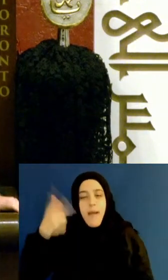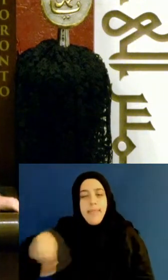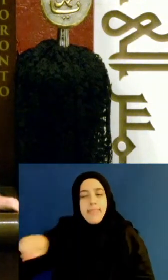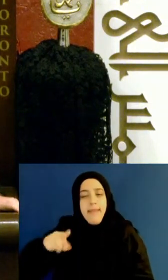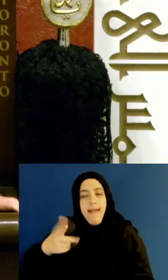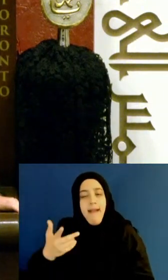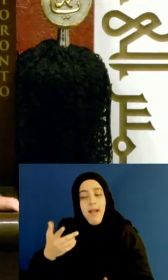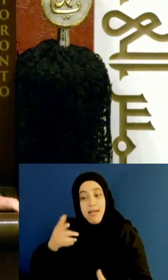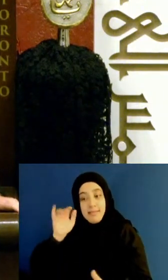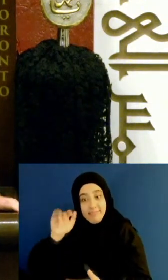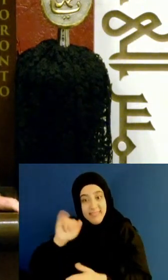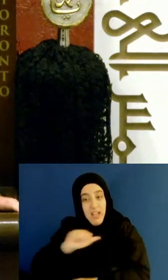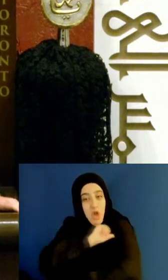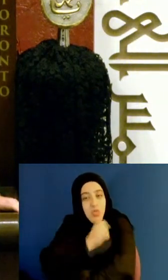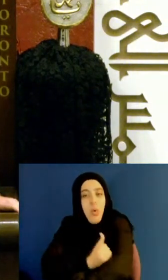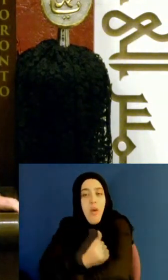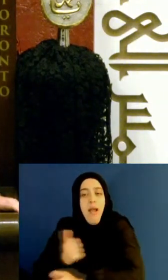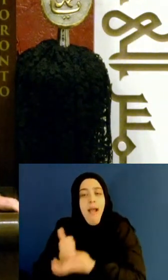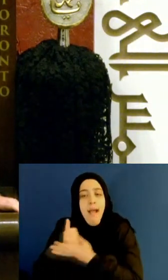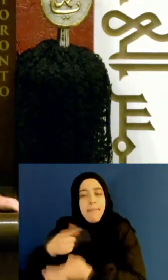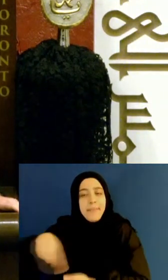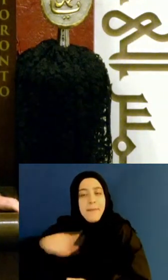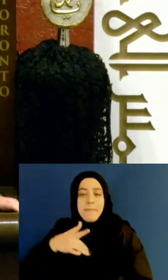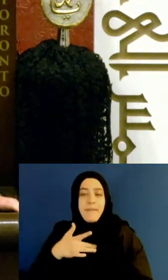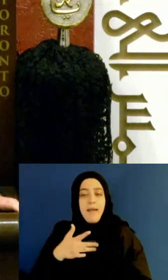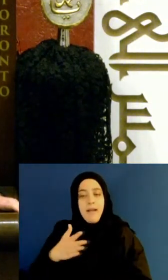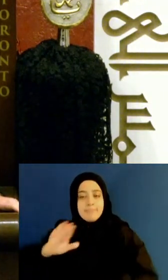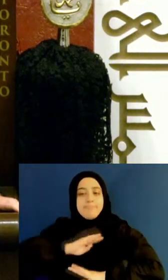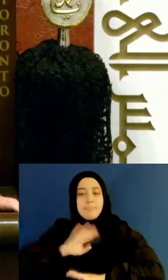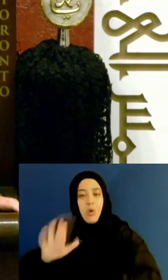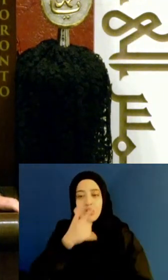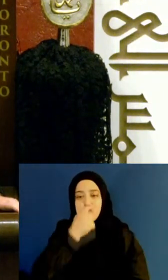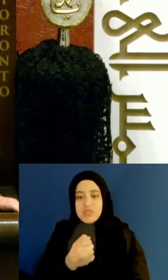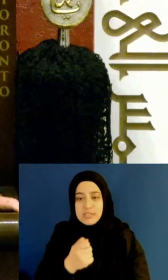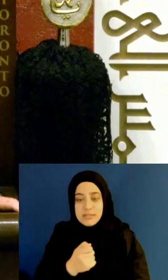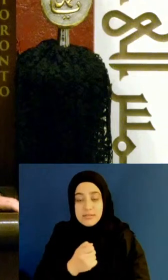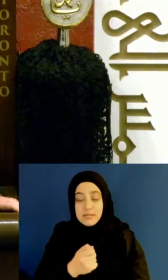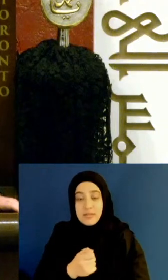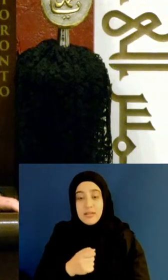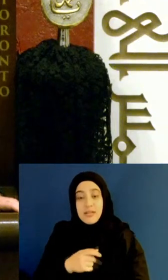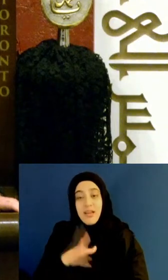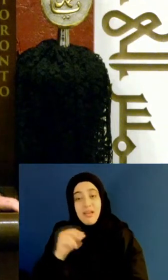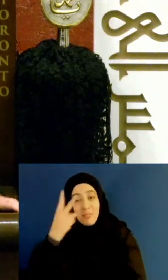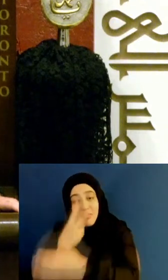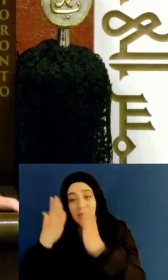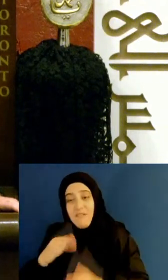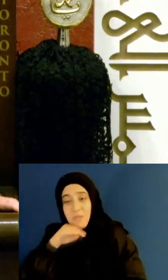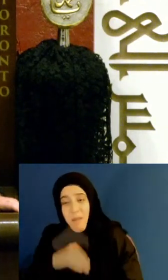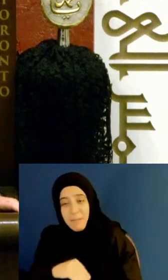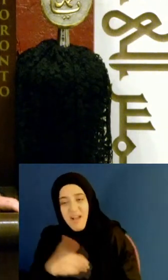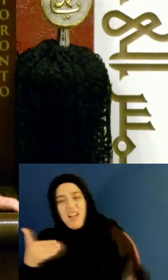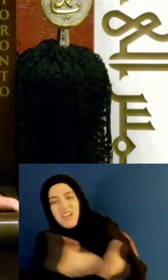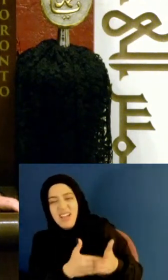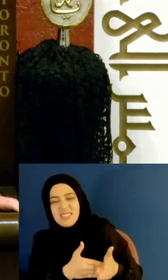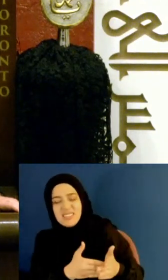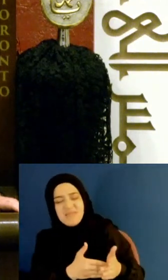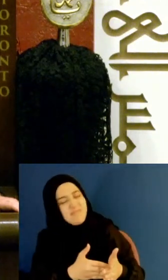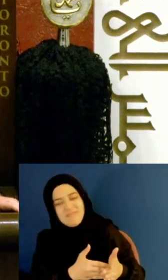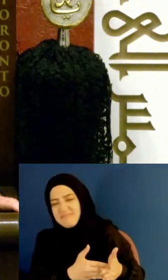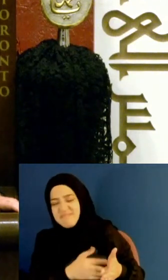opposed Rasulullah bitterly towards this. You find that this